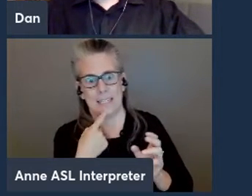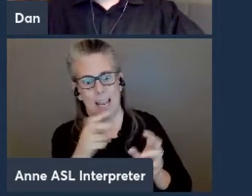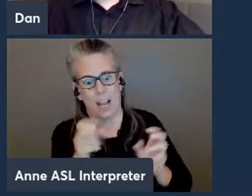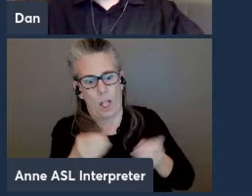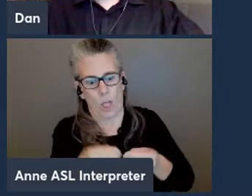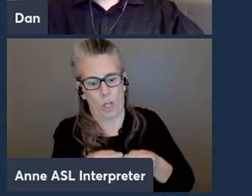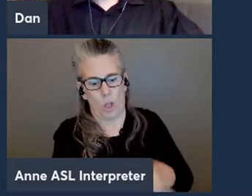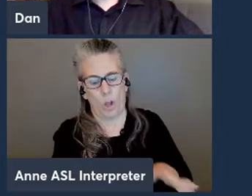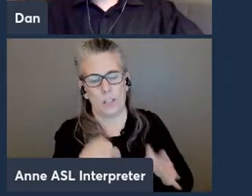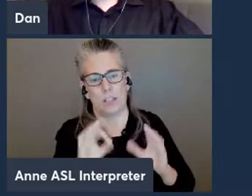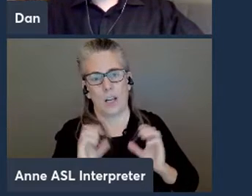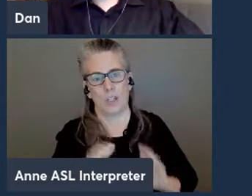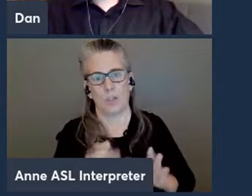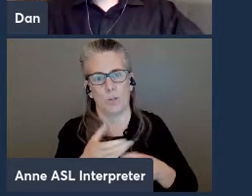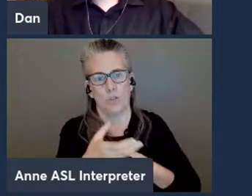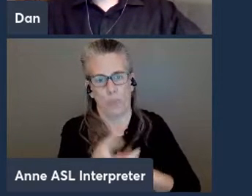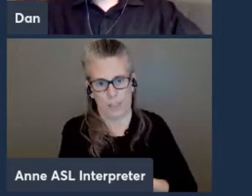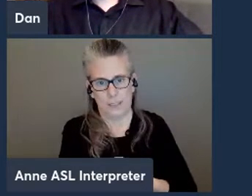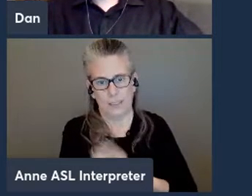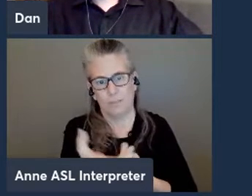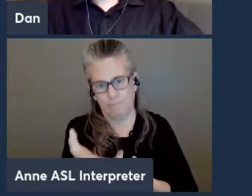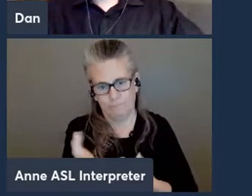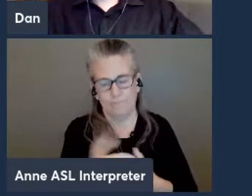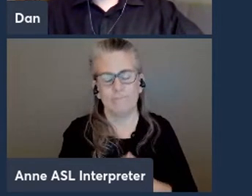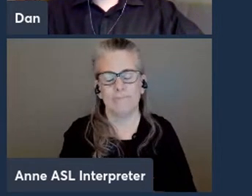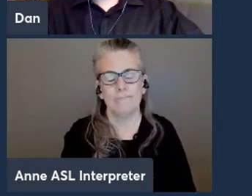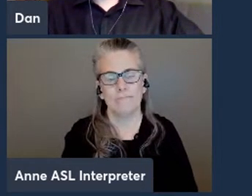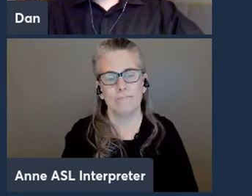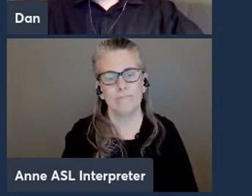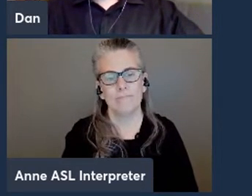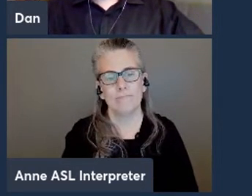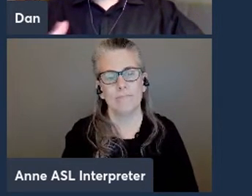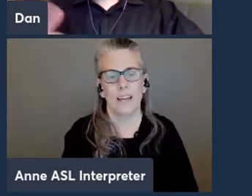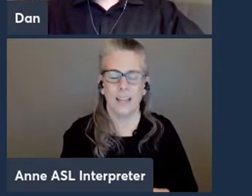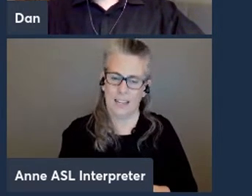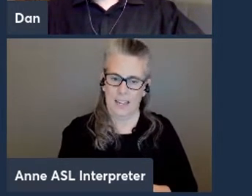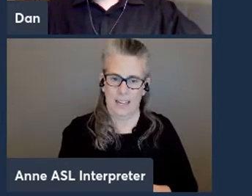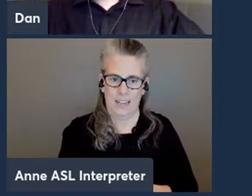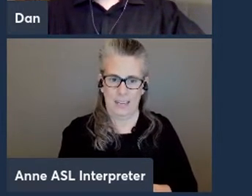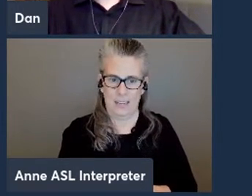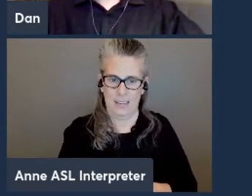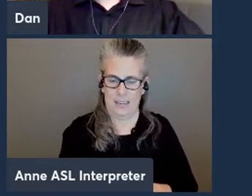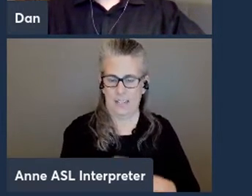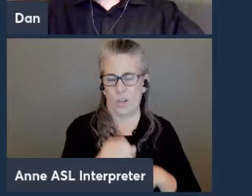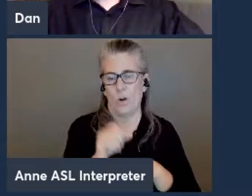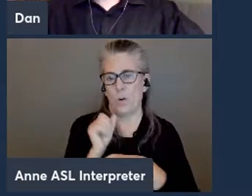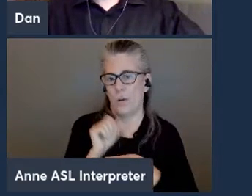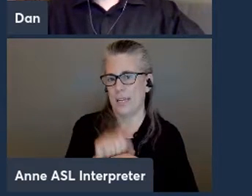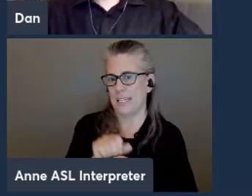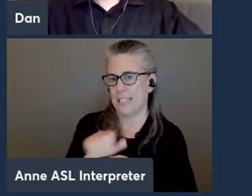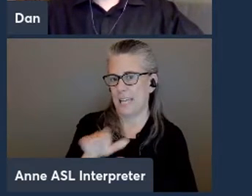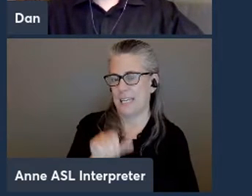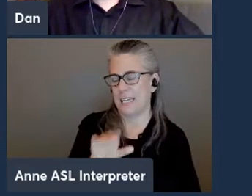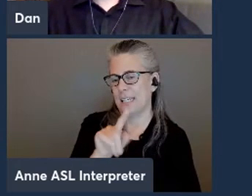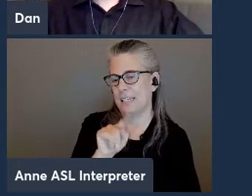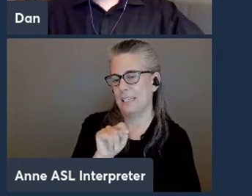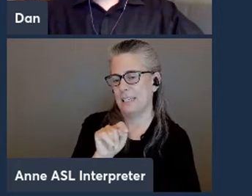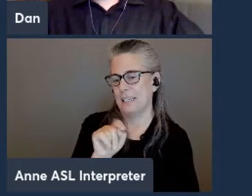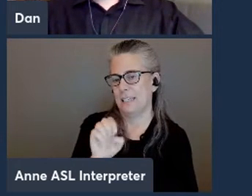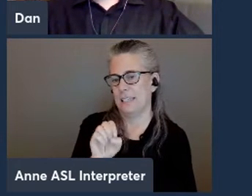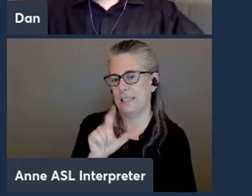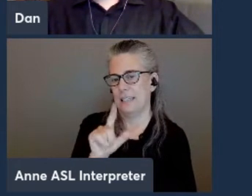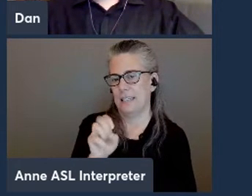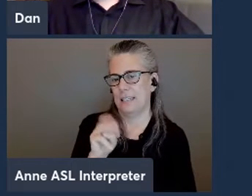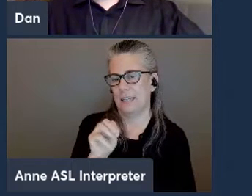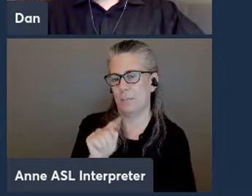I've instrumented this web app with CloudWatch RUM. So I'm sending telemetry data to CloudWatch RUM, and we can go see what that looks like.